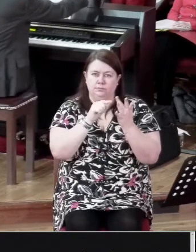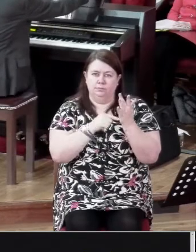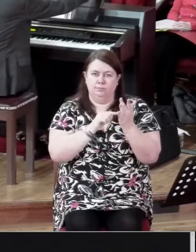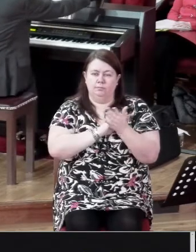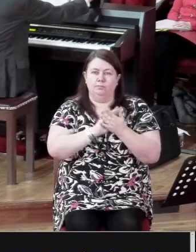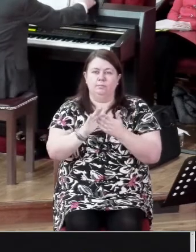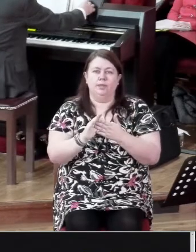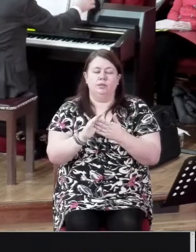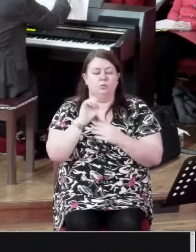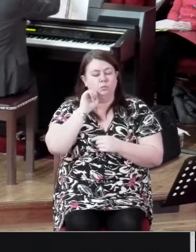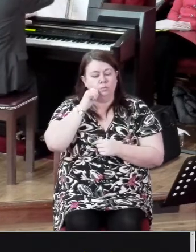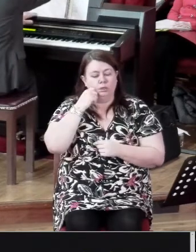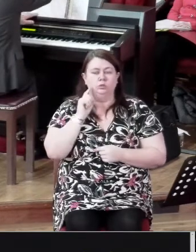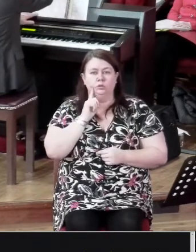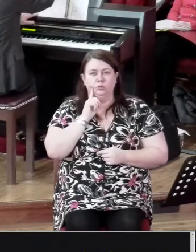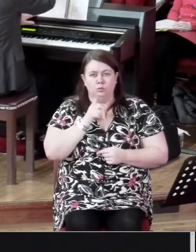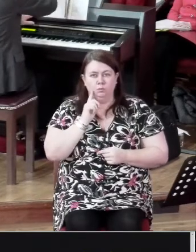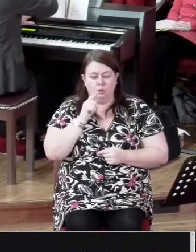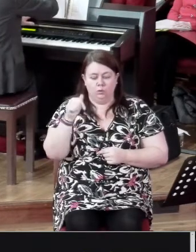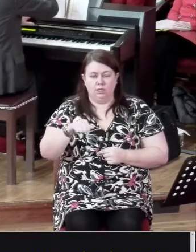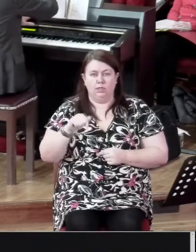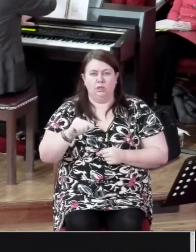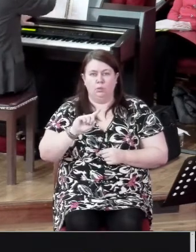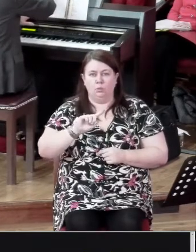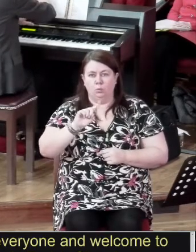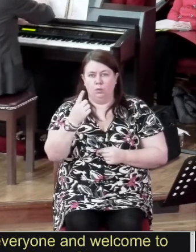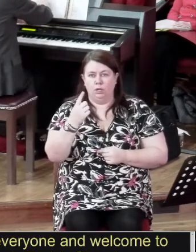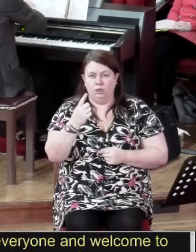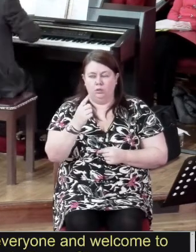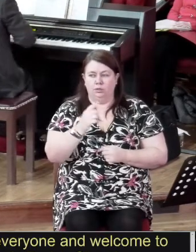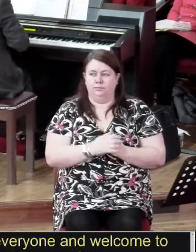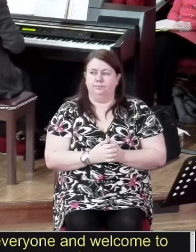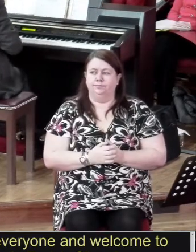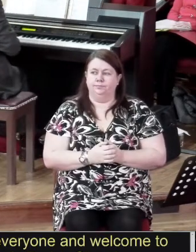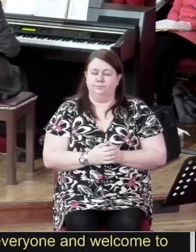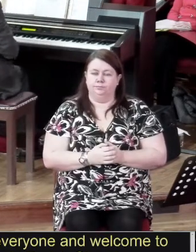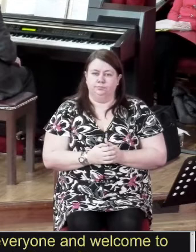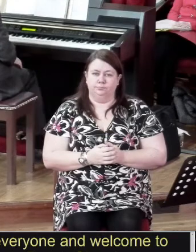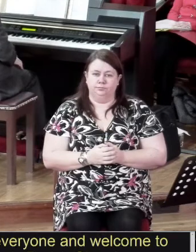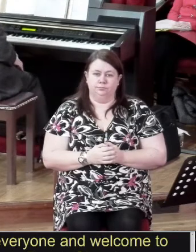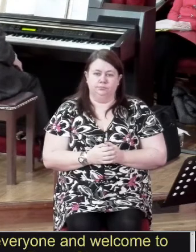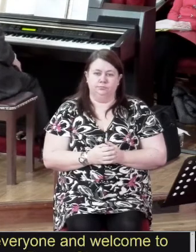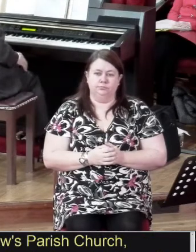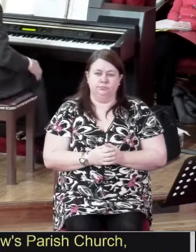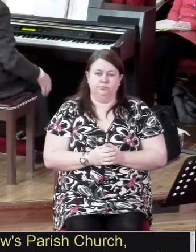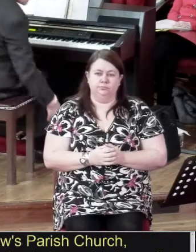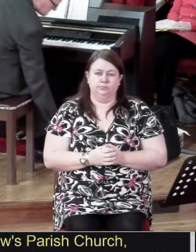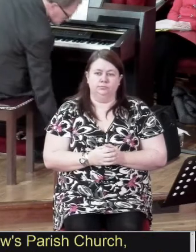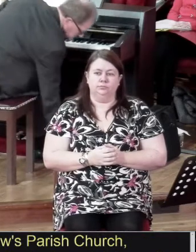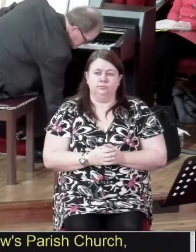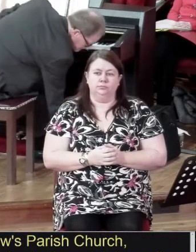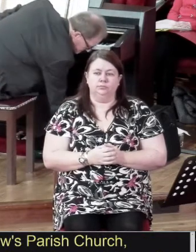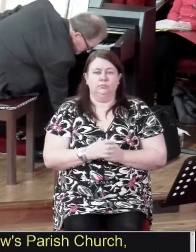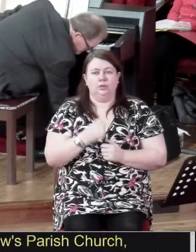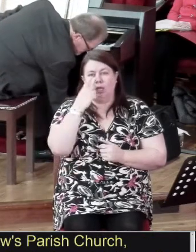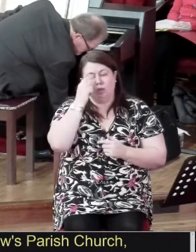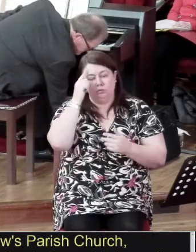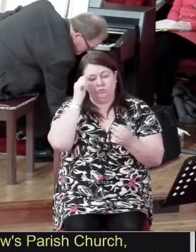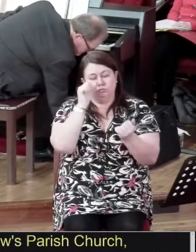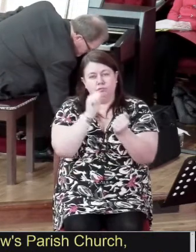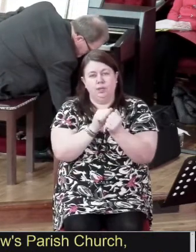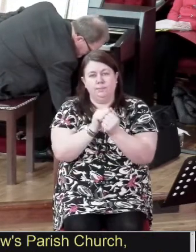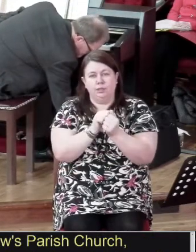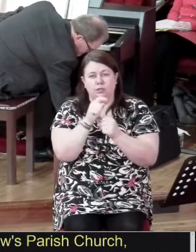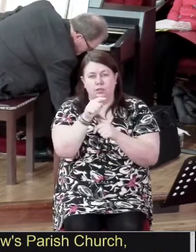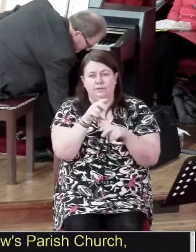Helen's funeral is tomorrow here at 1 p.m. thereafter to Cambusnethan Cemetery. So do please remember William, her